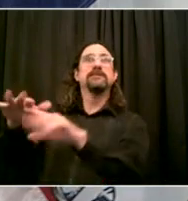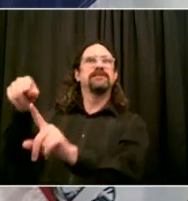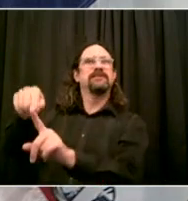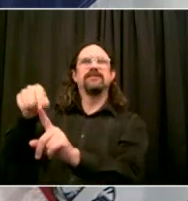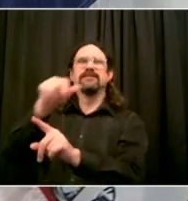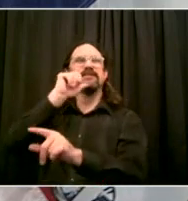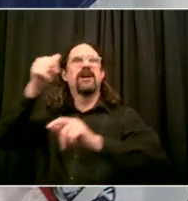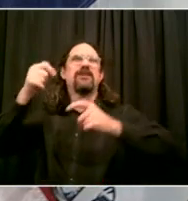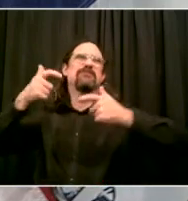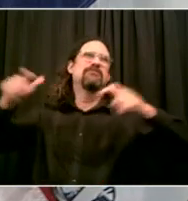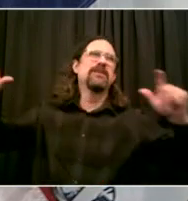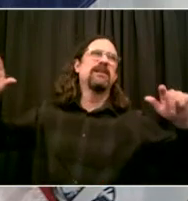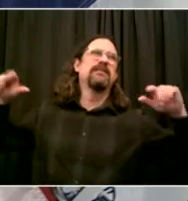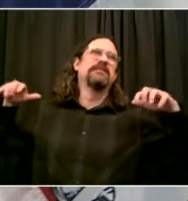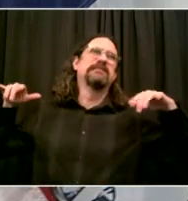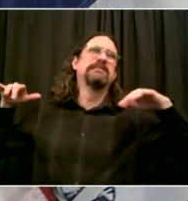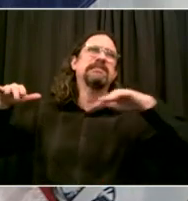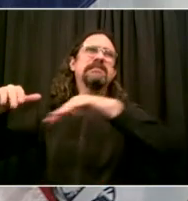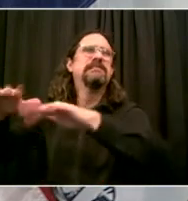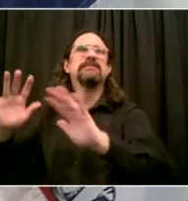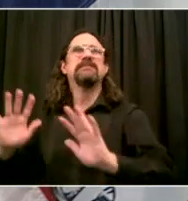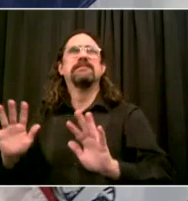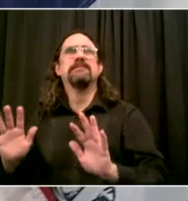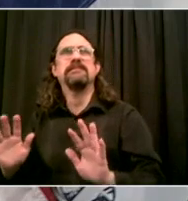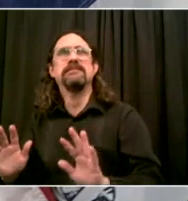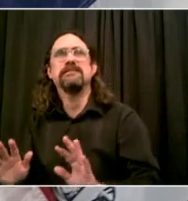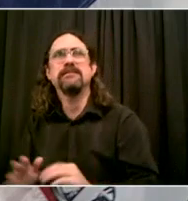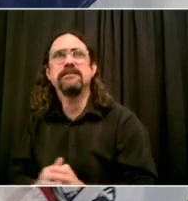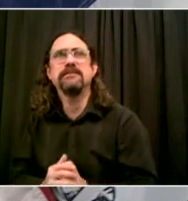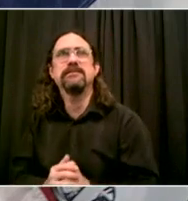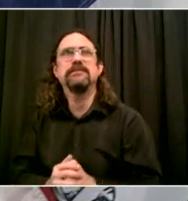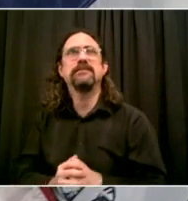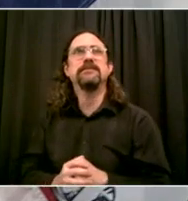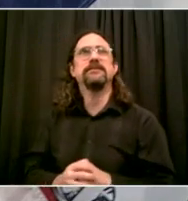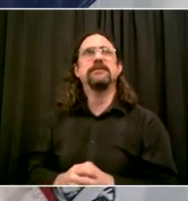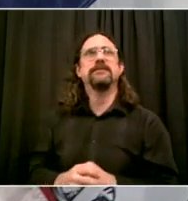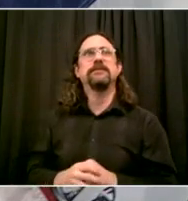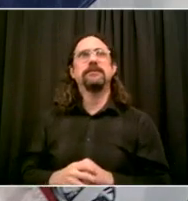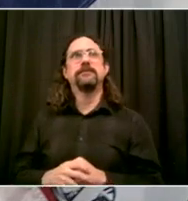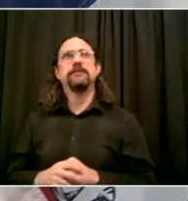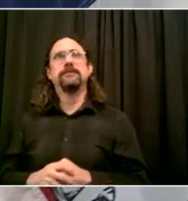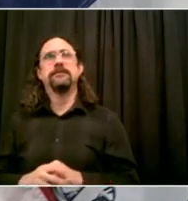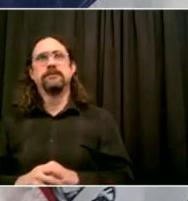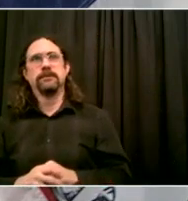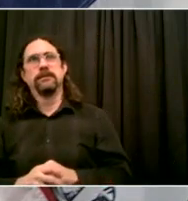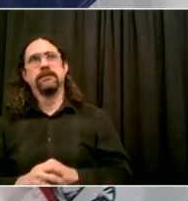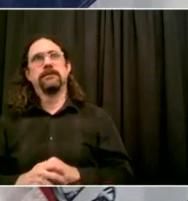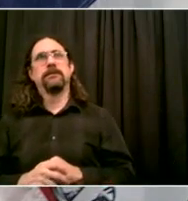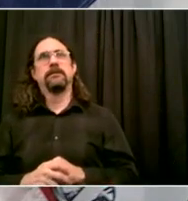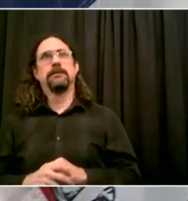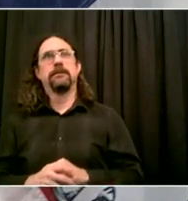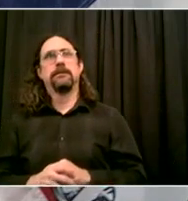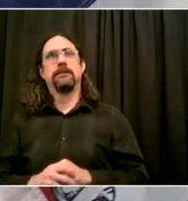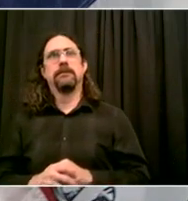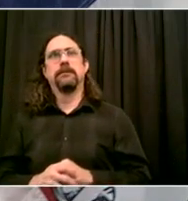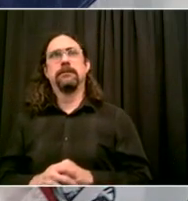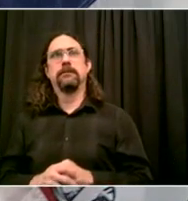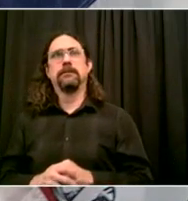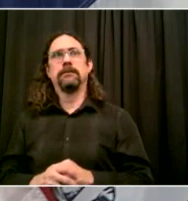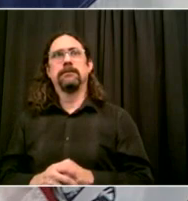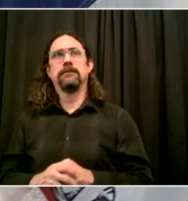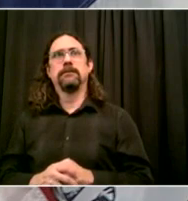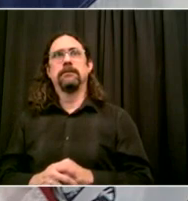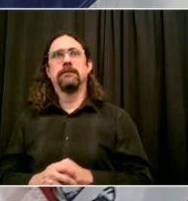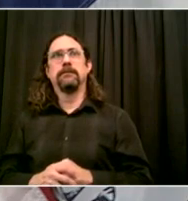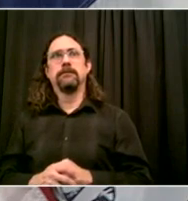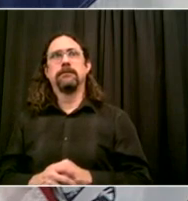the key problem here is indoors and not wearing masks. Let's really emphasize that. If people